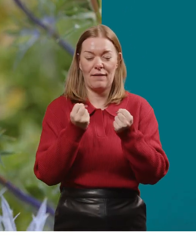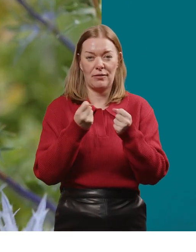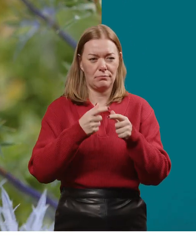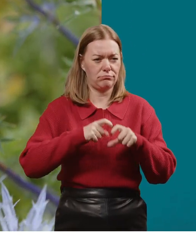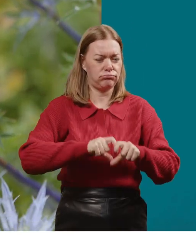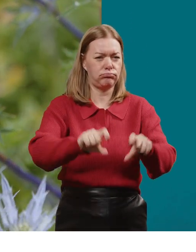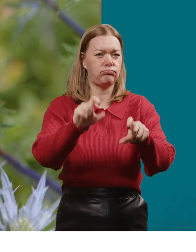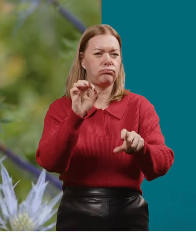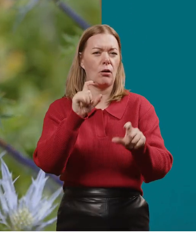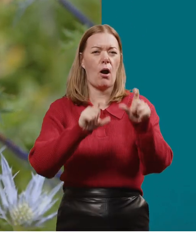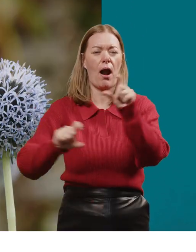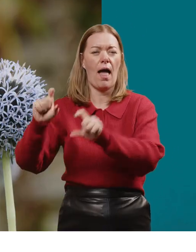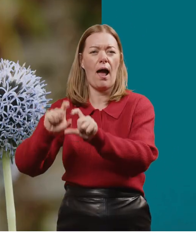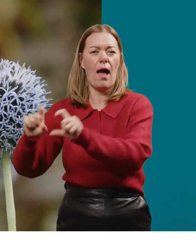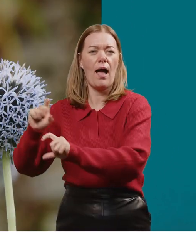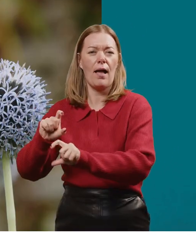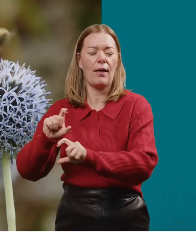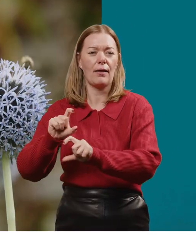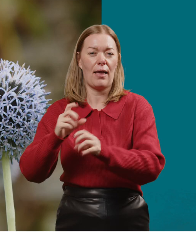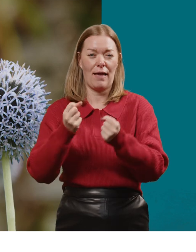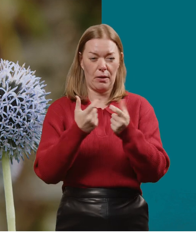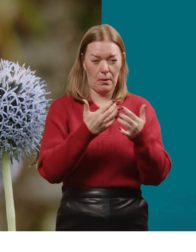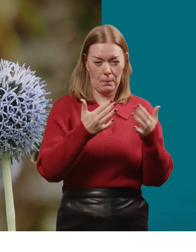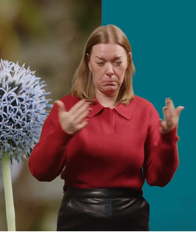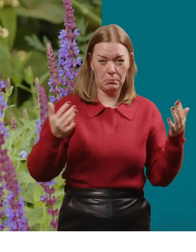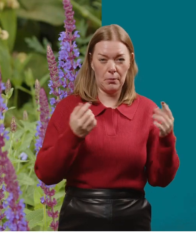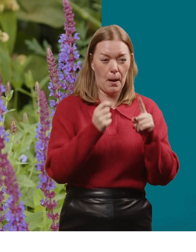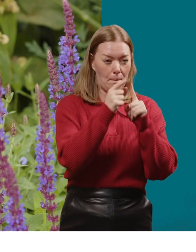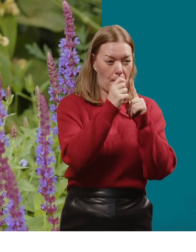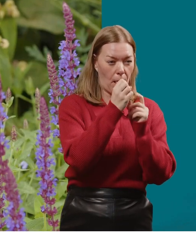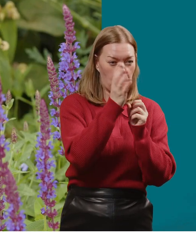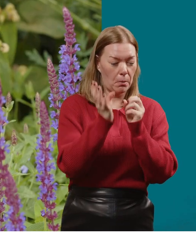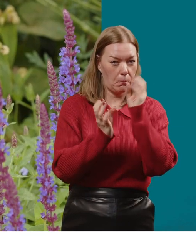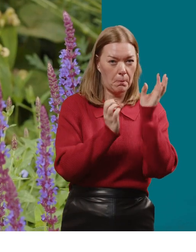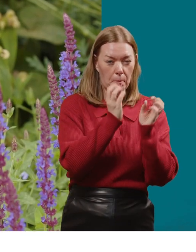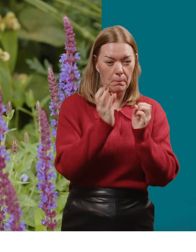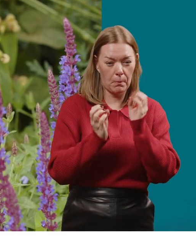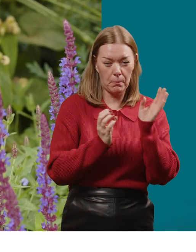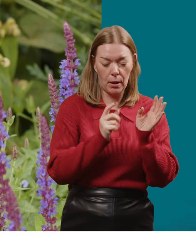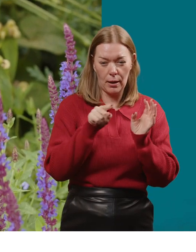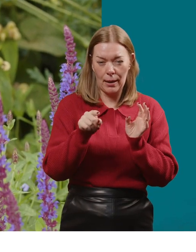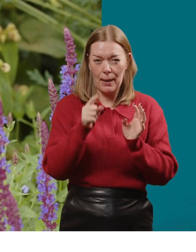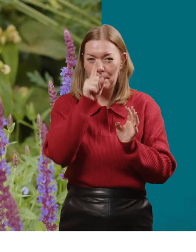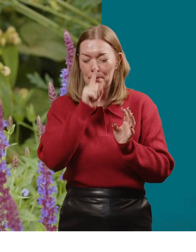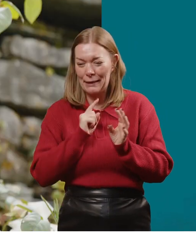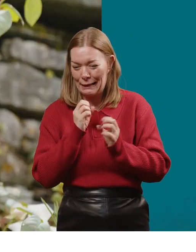colour, such as echinops and Salvia nemorosa caradonna,